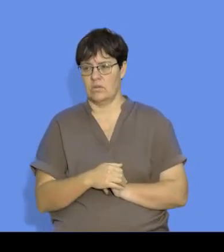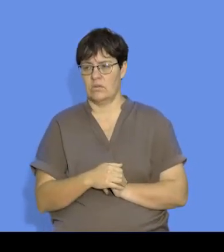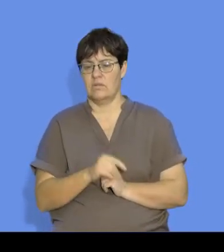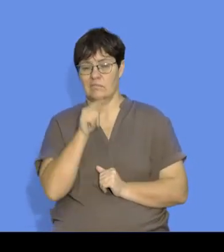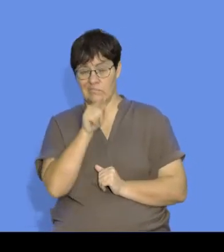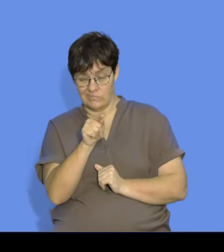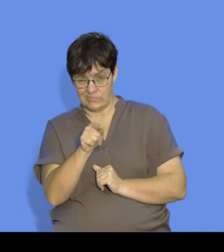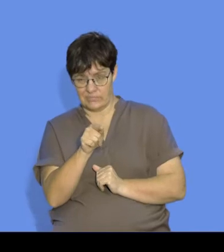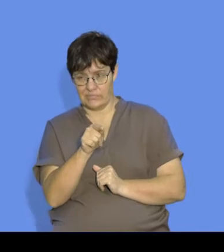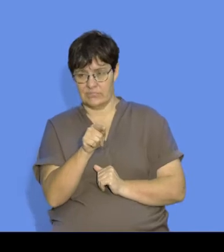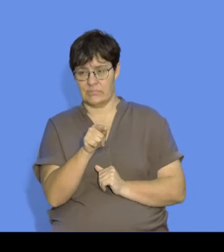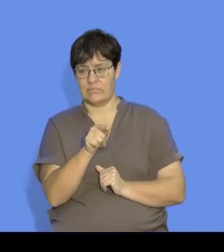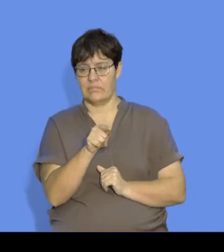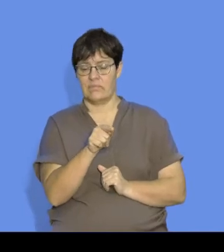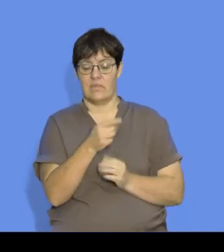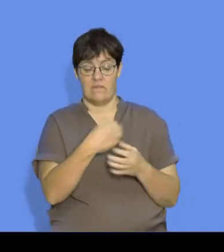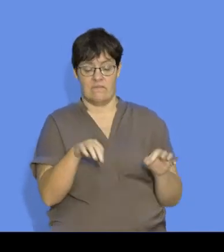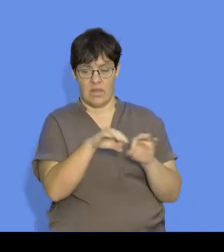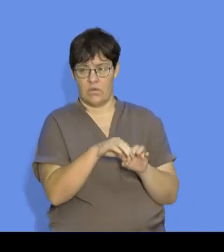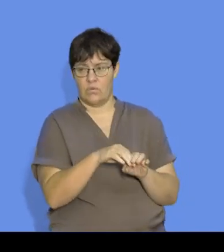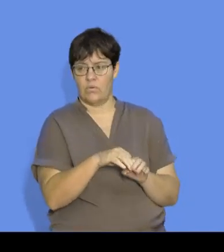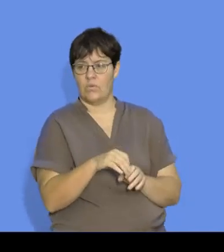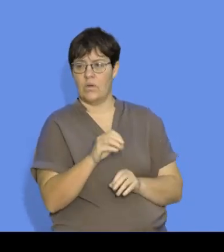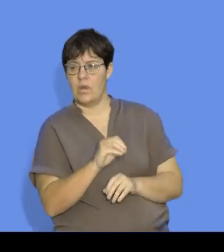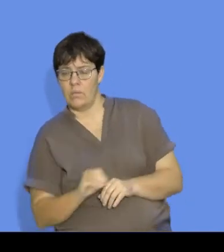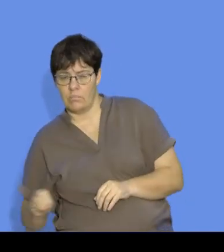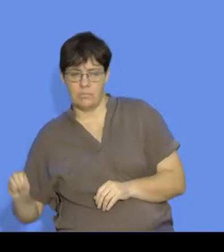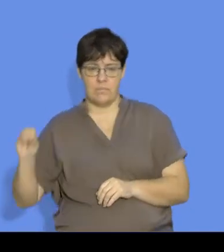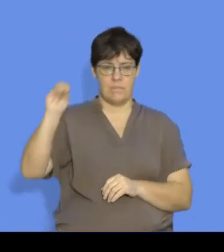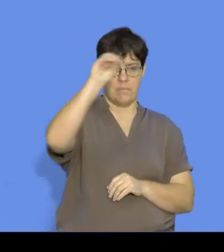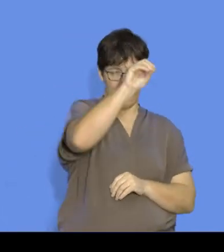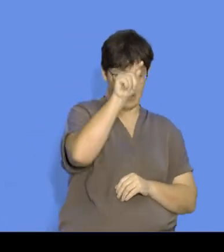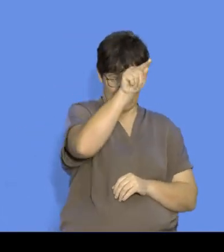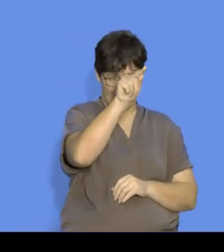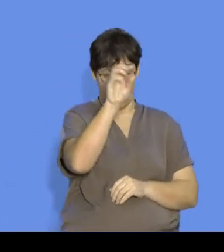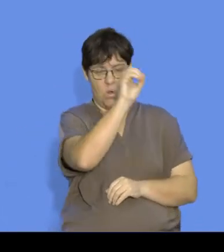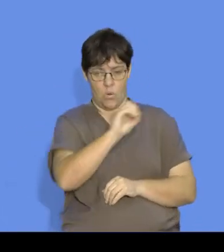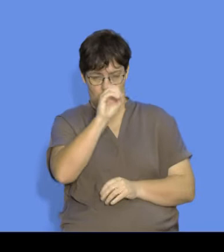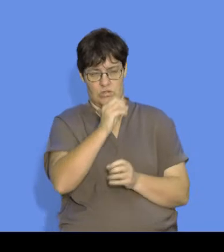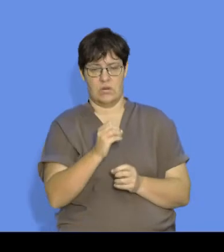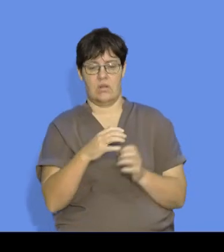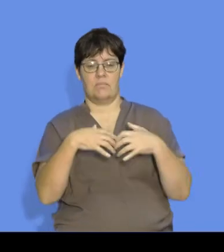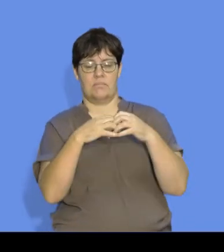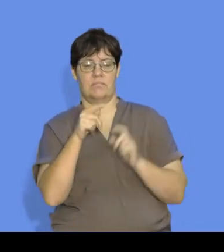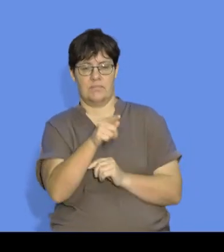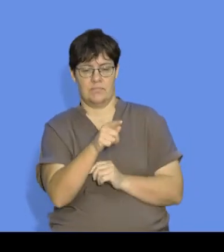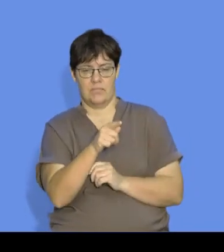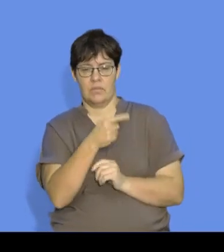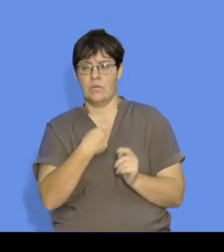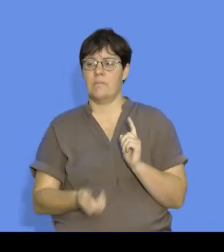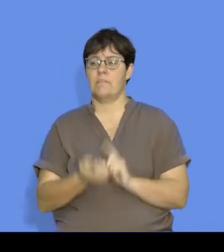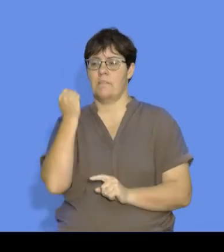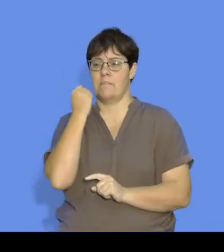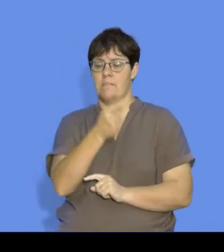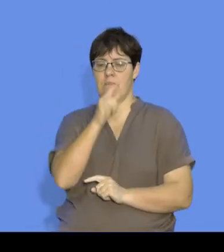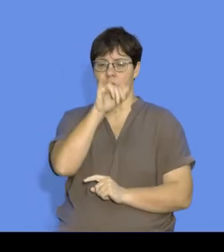2. And then you can take this value and sub it back into the original equation